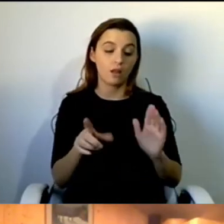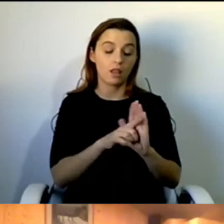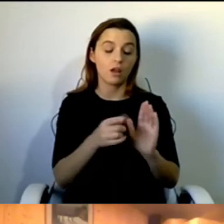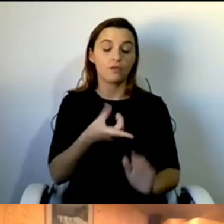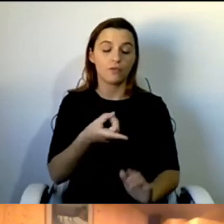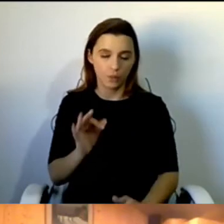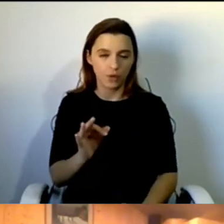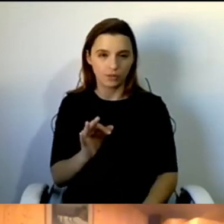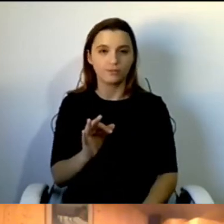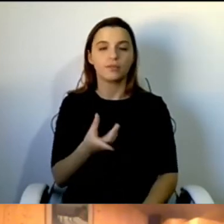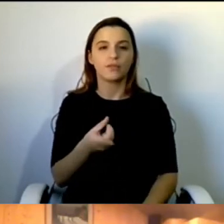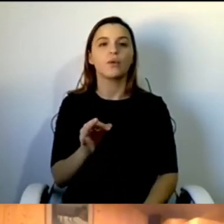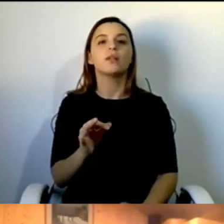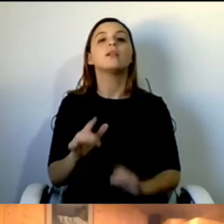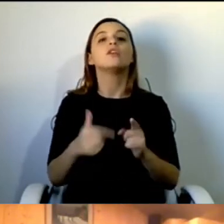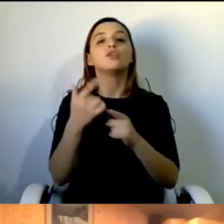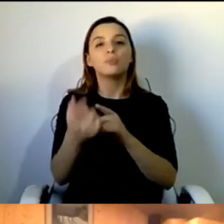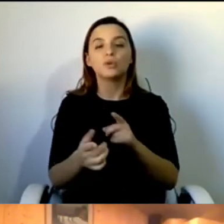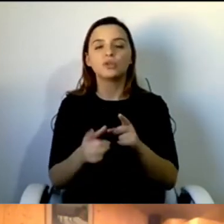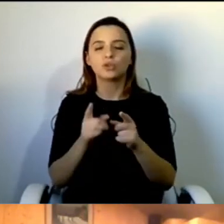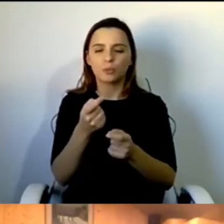they thought, because